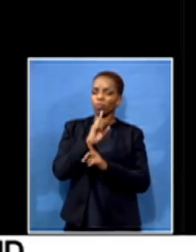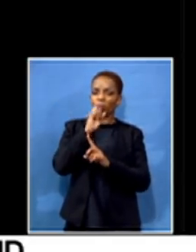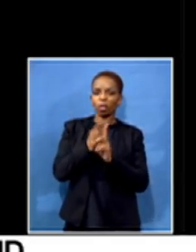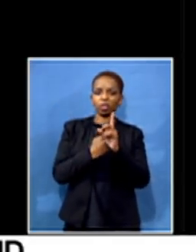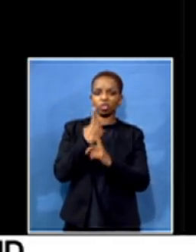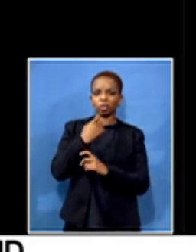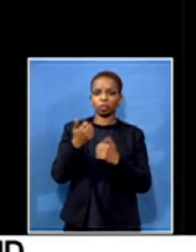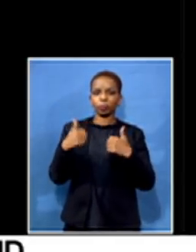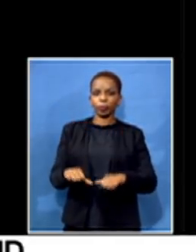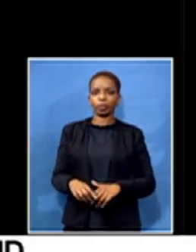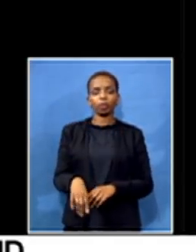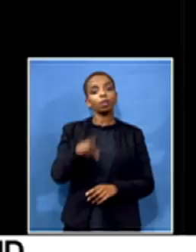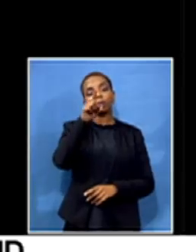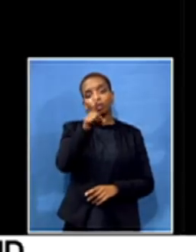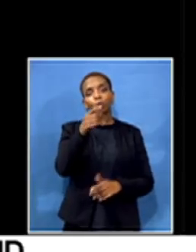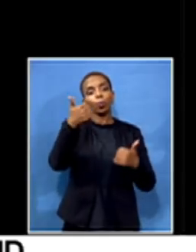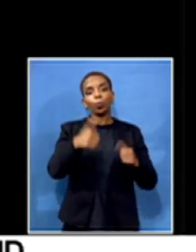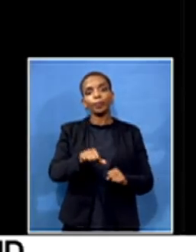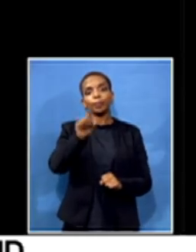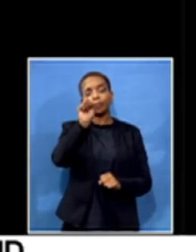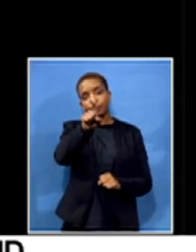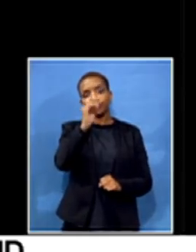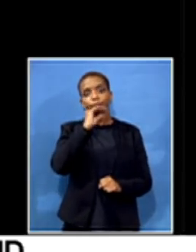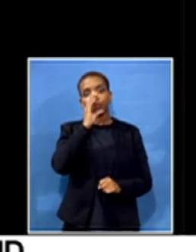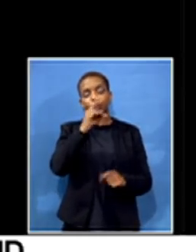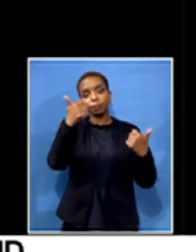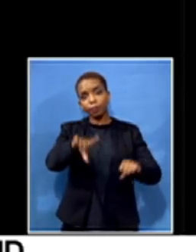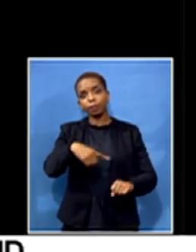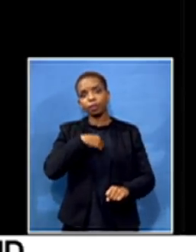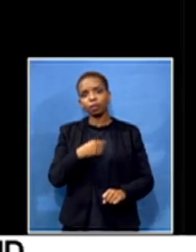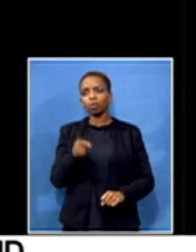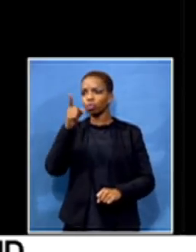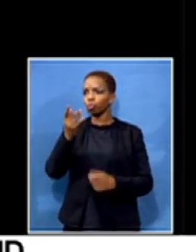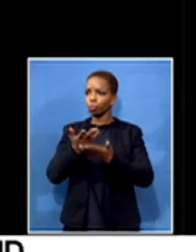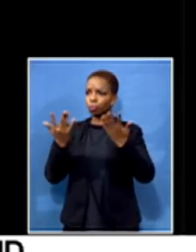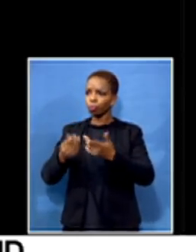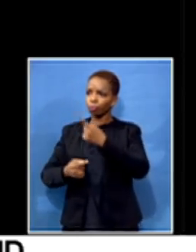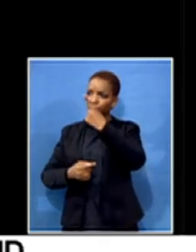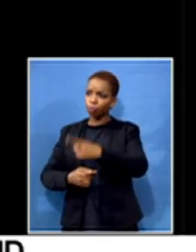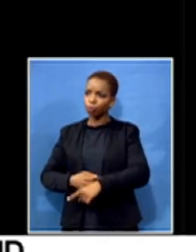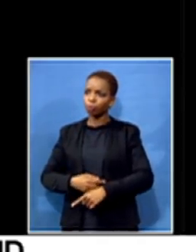You were not recognized, member. Neither were you.